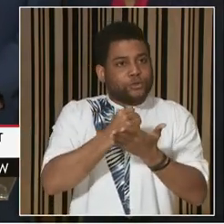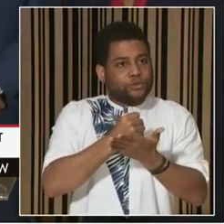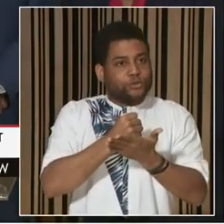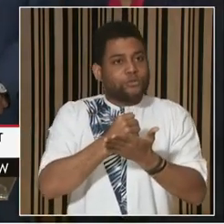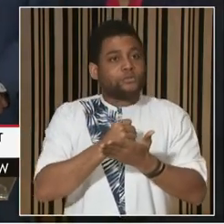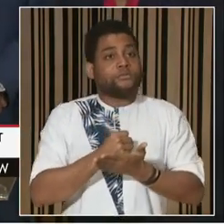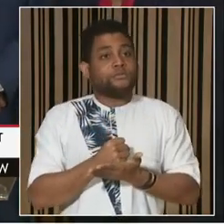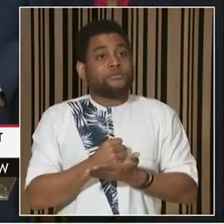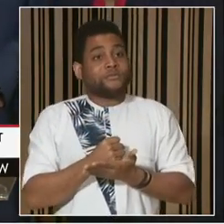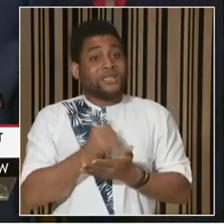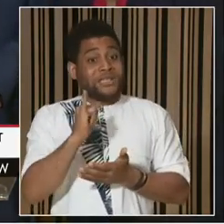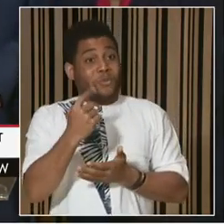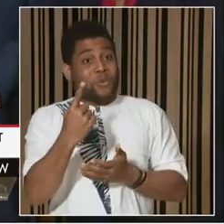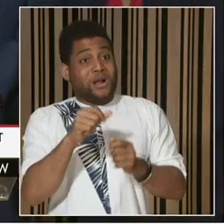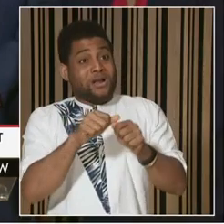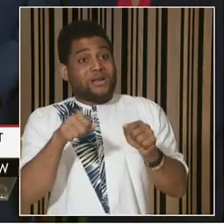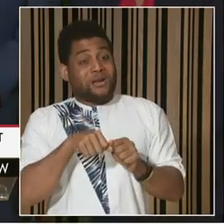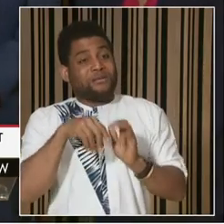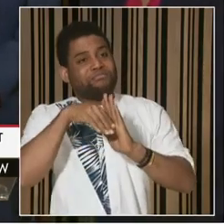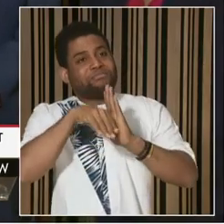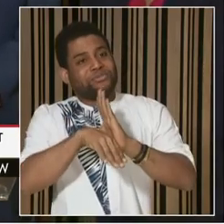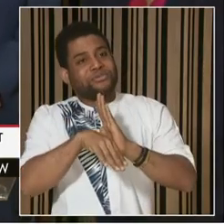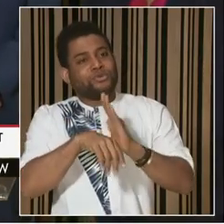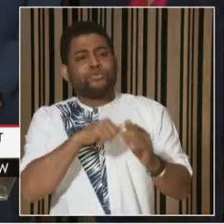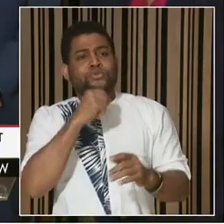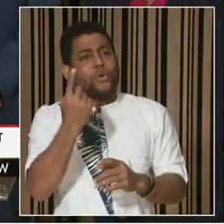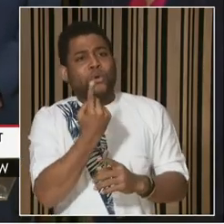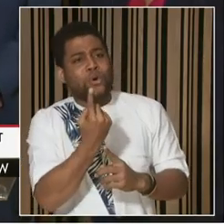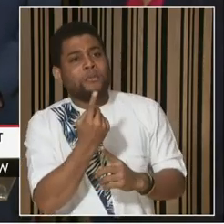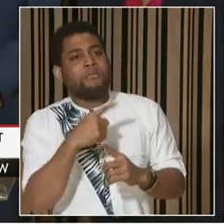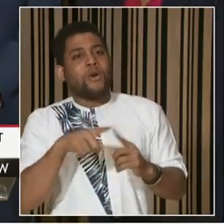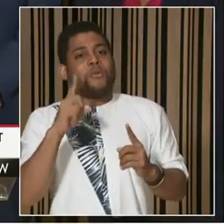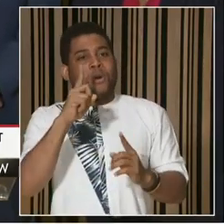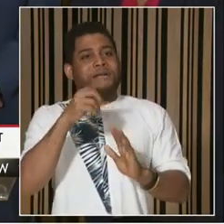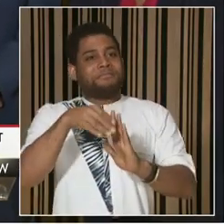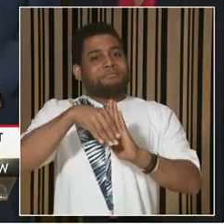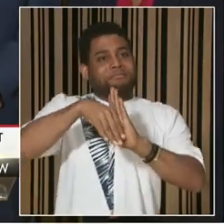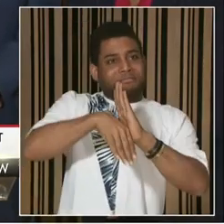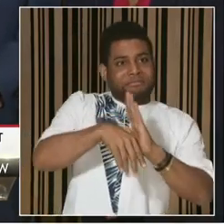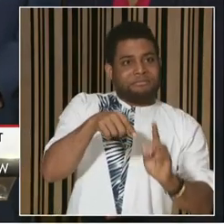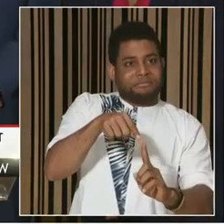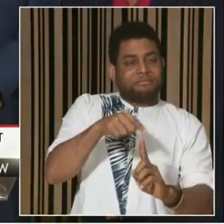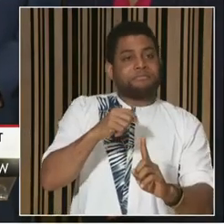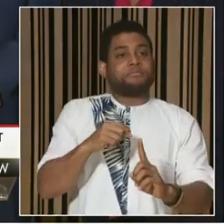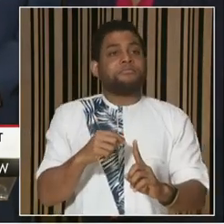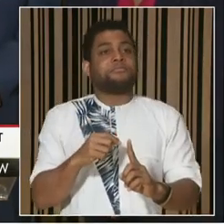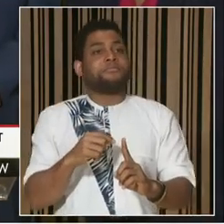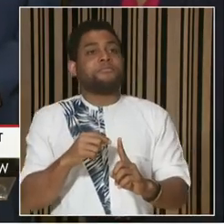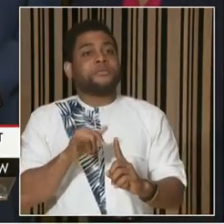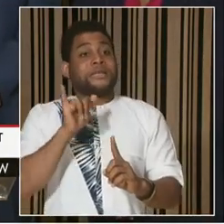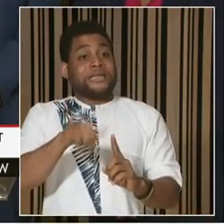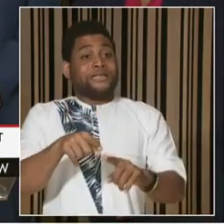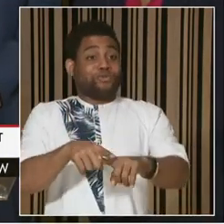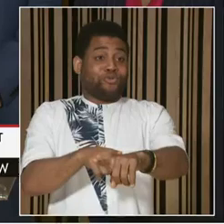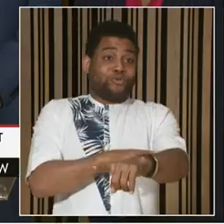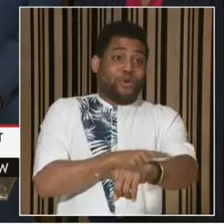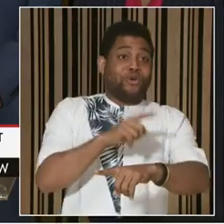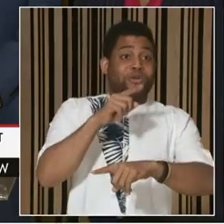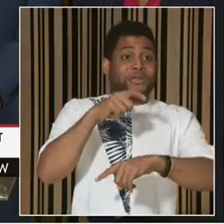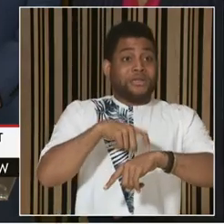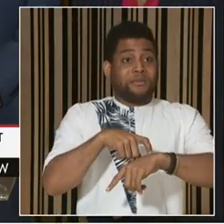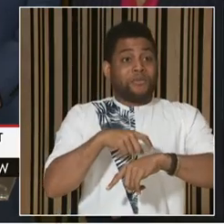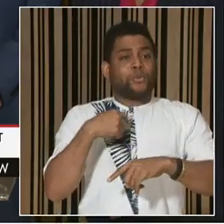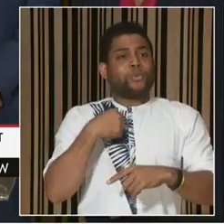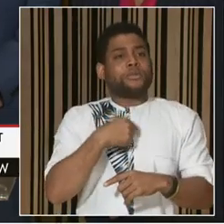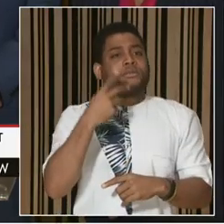dipped. That's not the only area, but that's one area that dipped. That long-term vacancy in the downtown